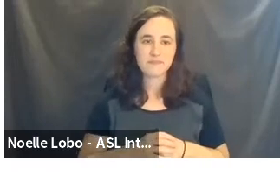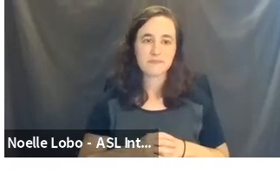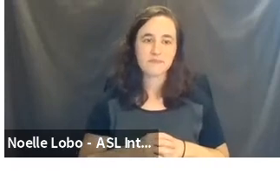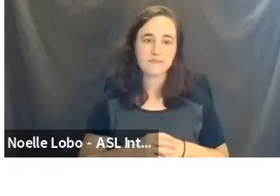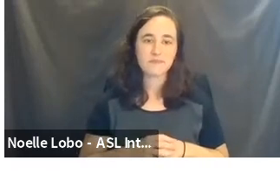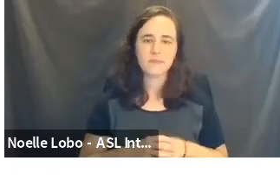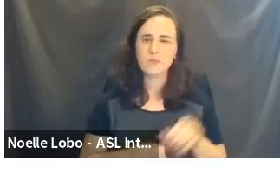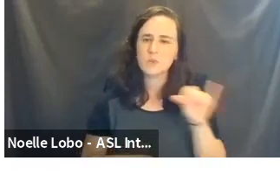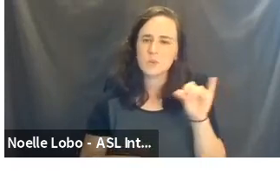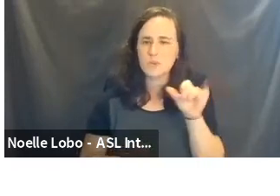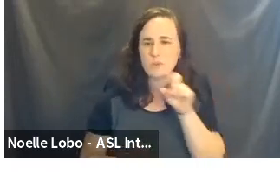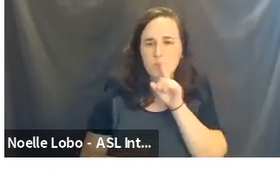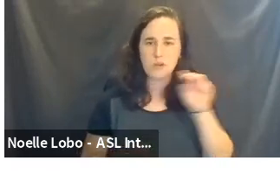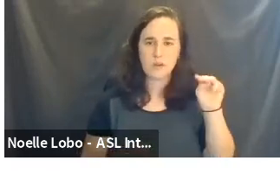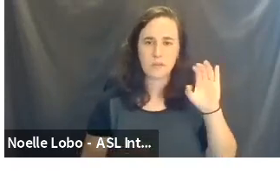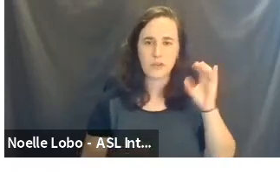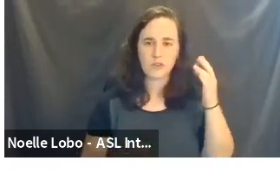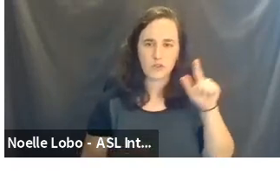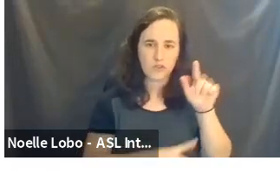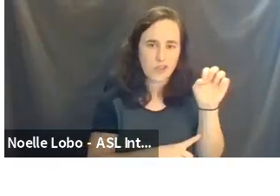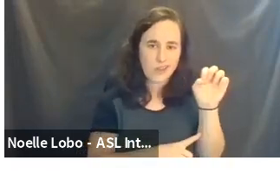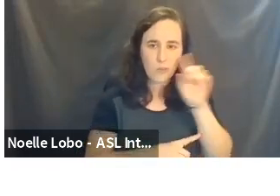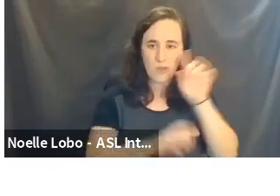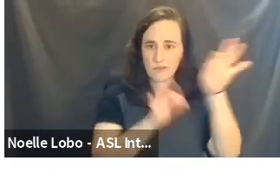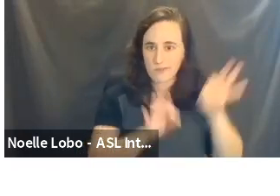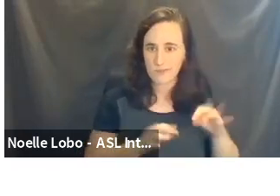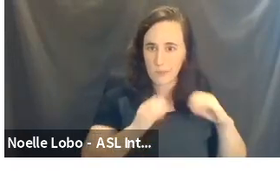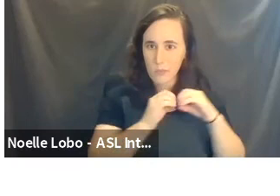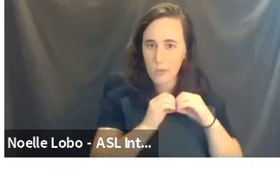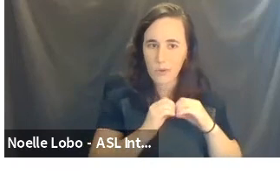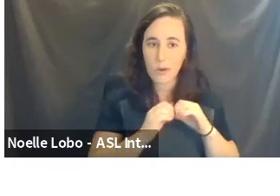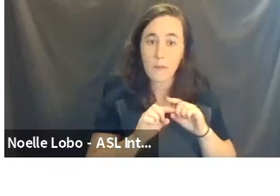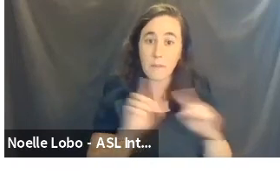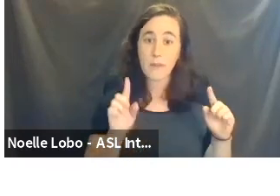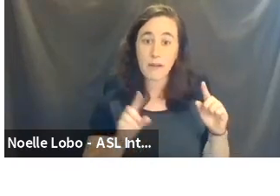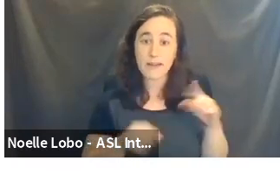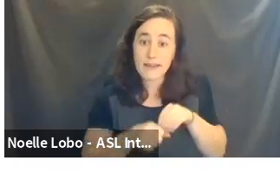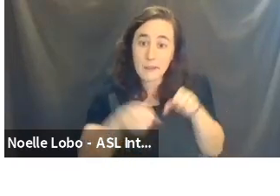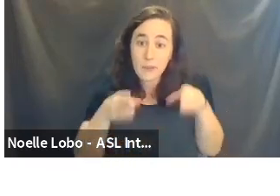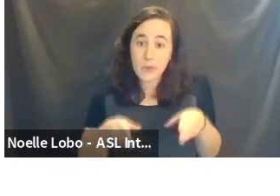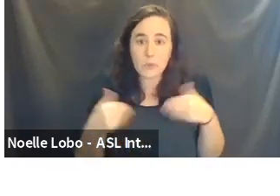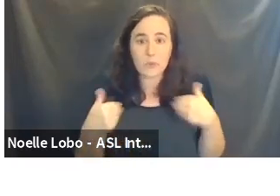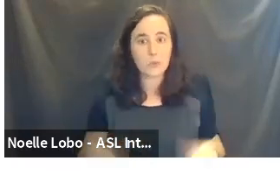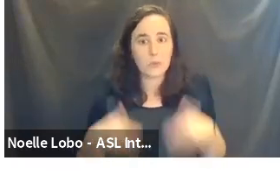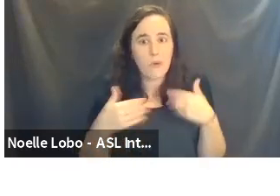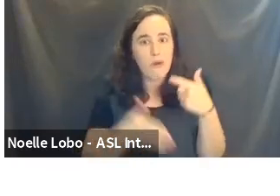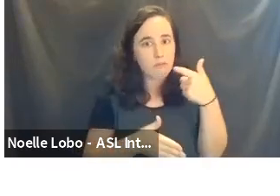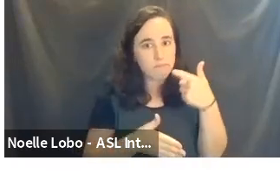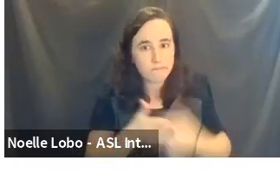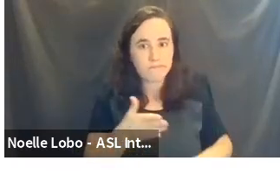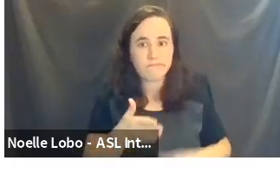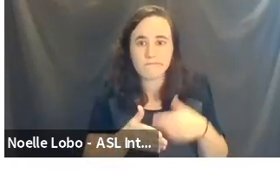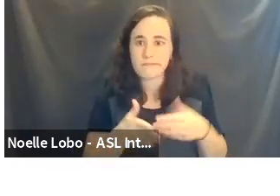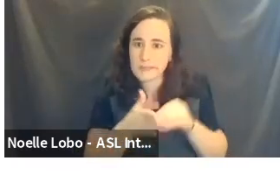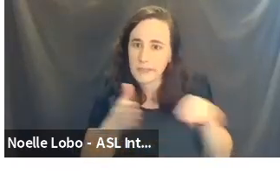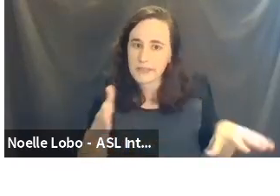Michelle will hear a lot more in a bit from you on this, but going back in person is quite costly. And I don't know